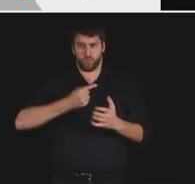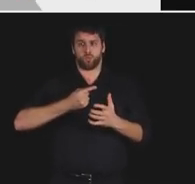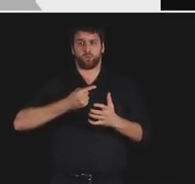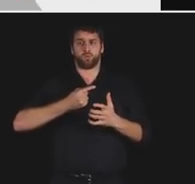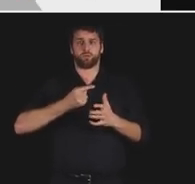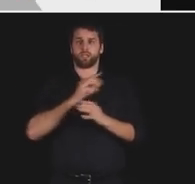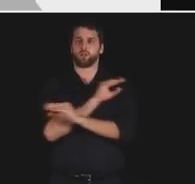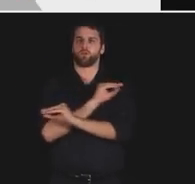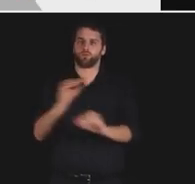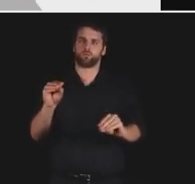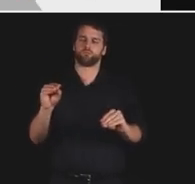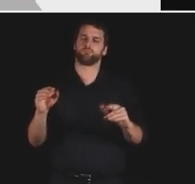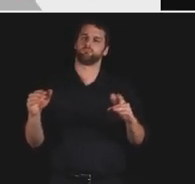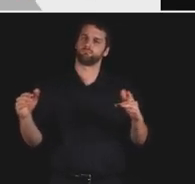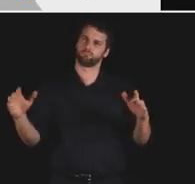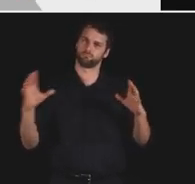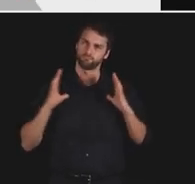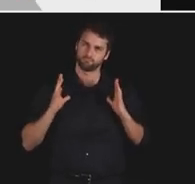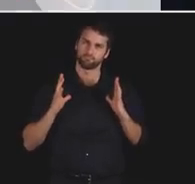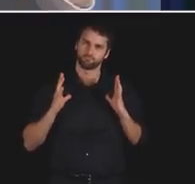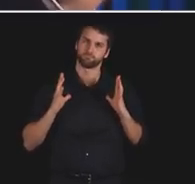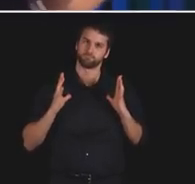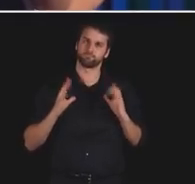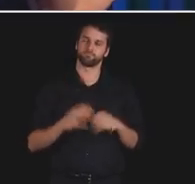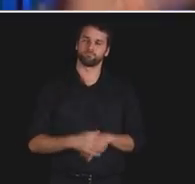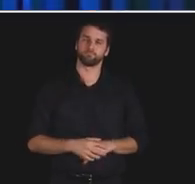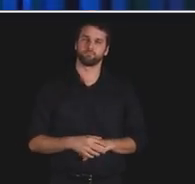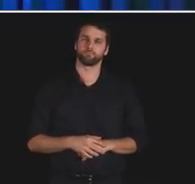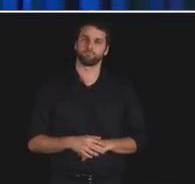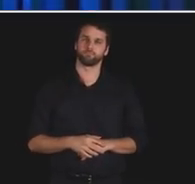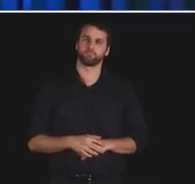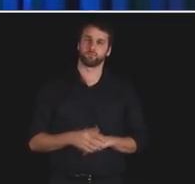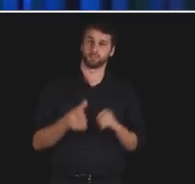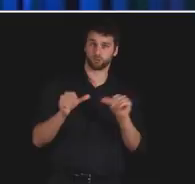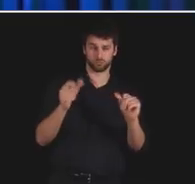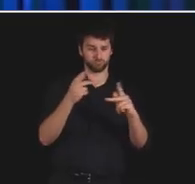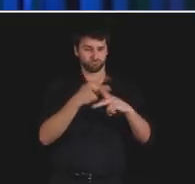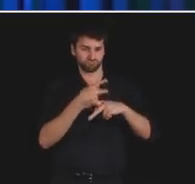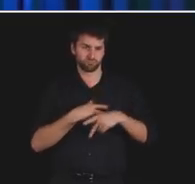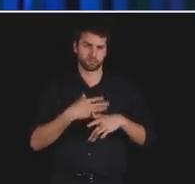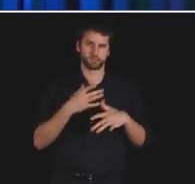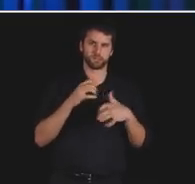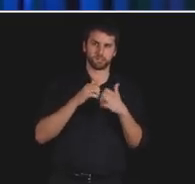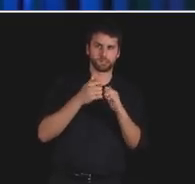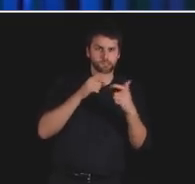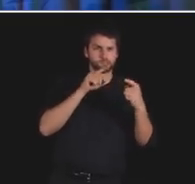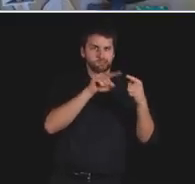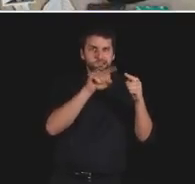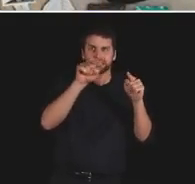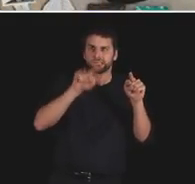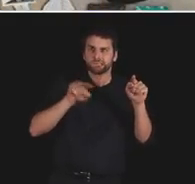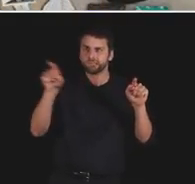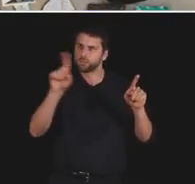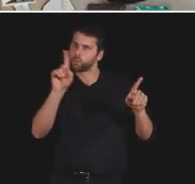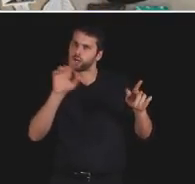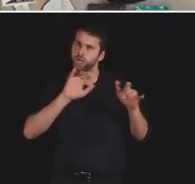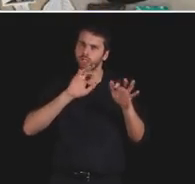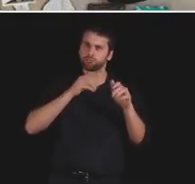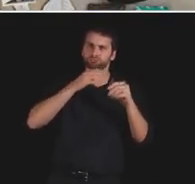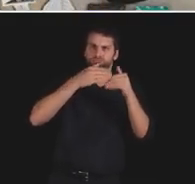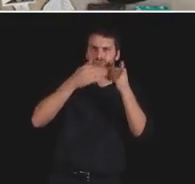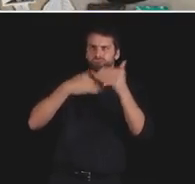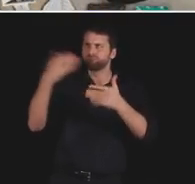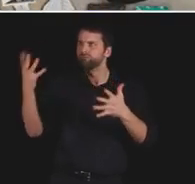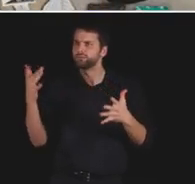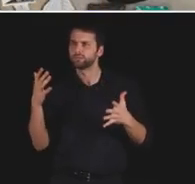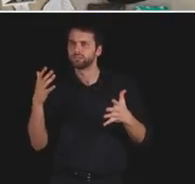days off. Figuring out a route strategically, figuring out what to pack, this was pretty much everything